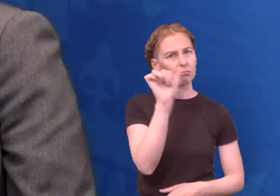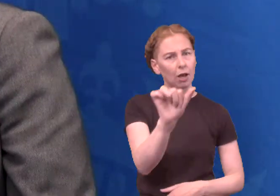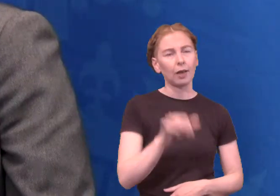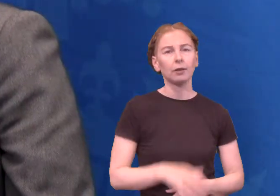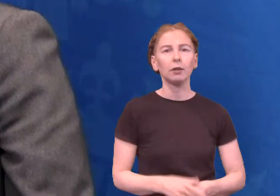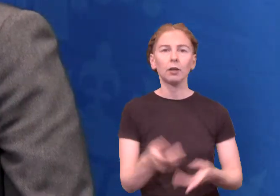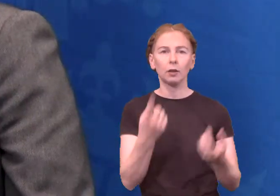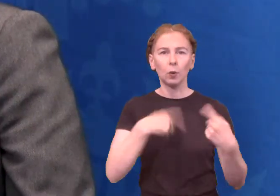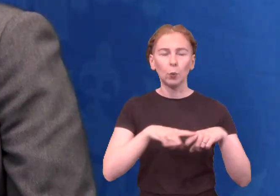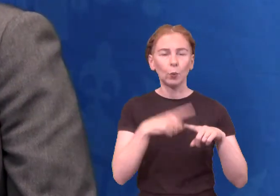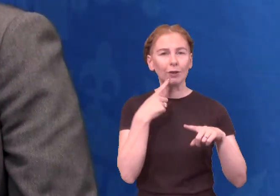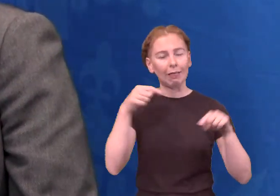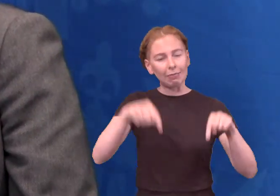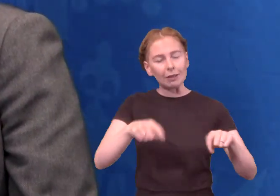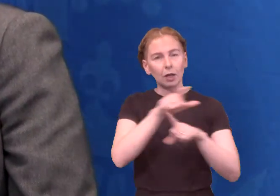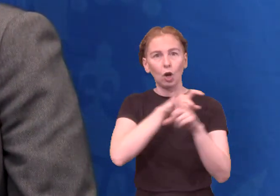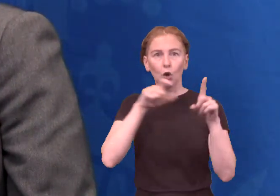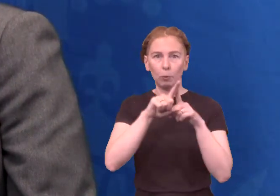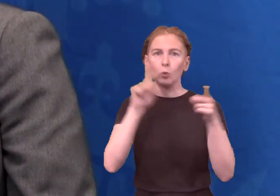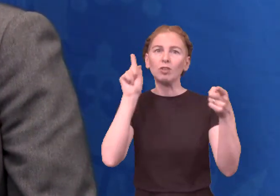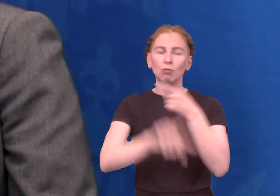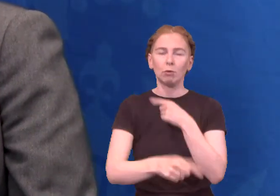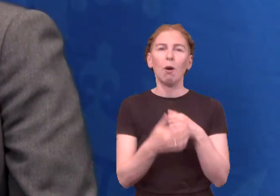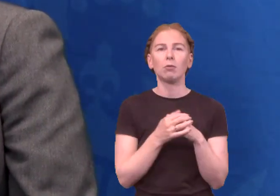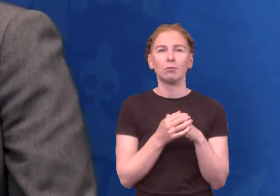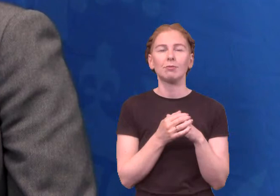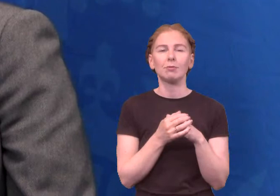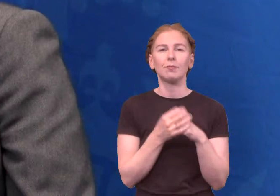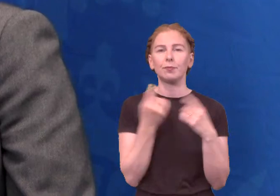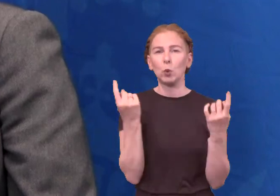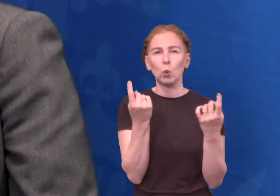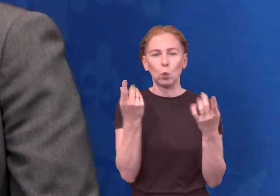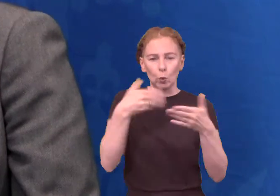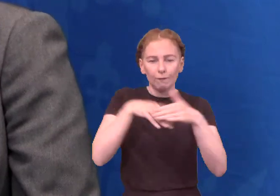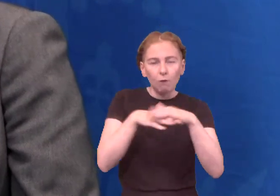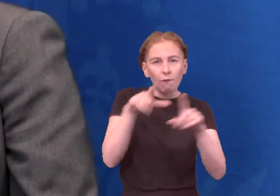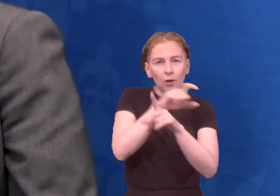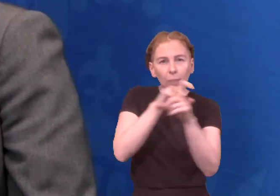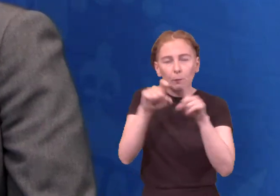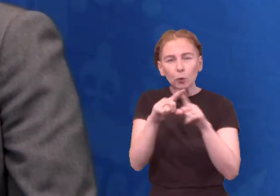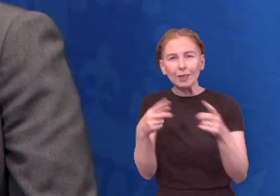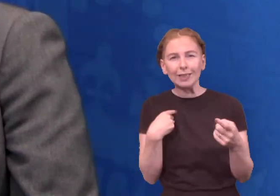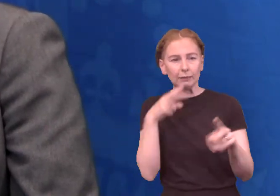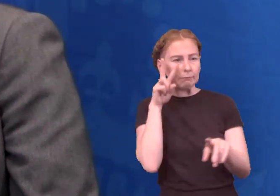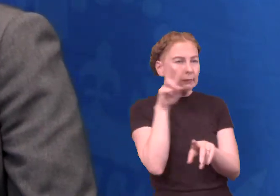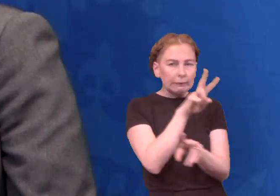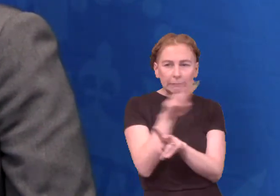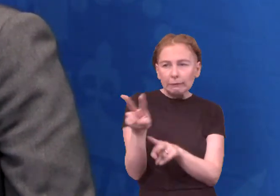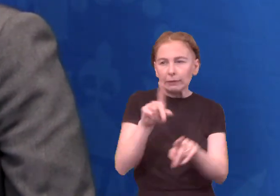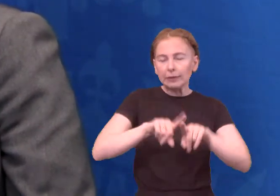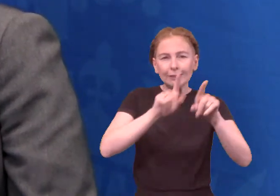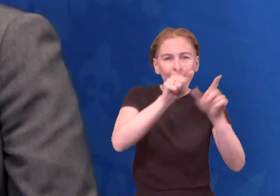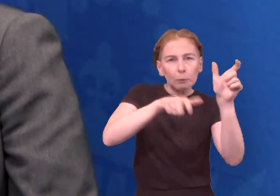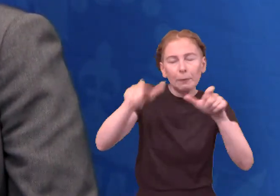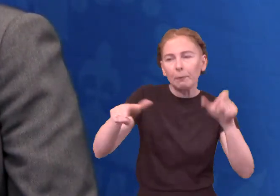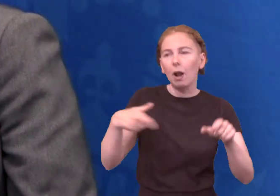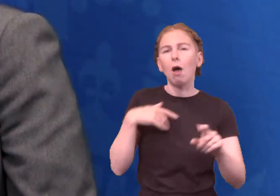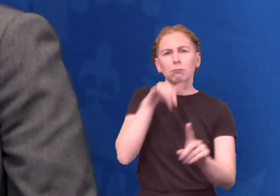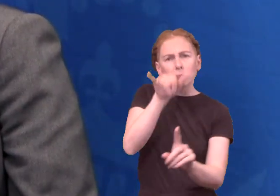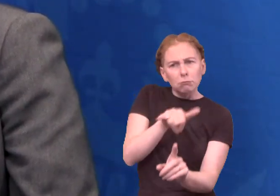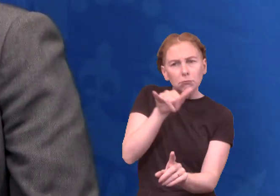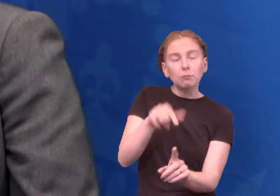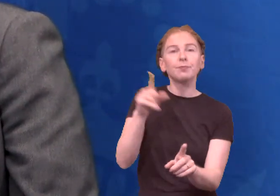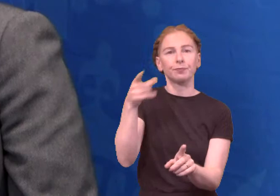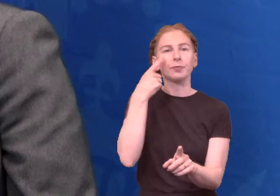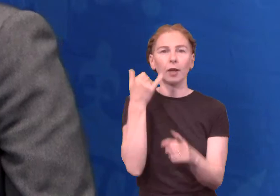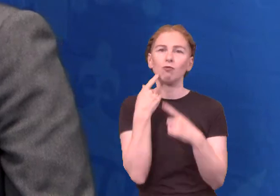this is about a community response. This is about people who are involved in different groups that are out there in the